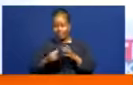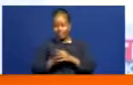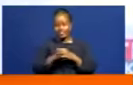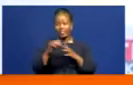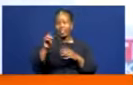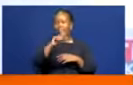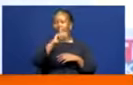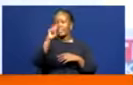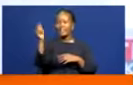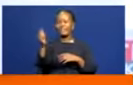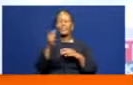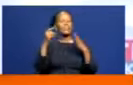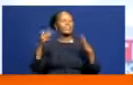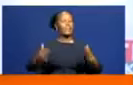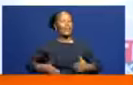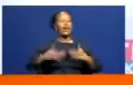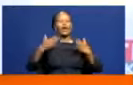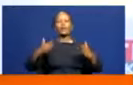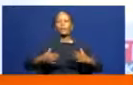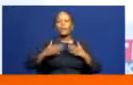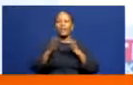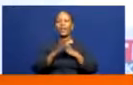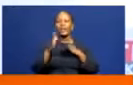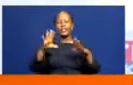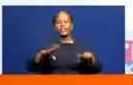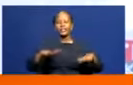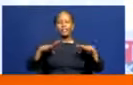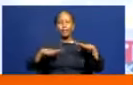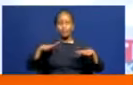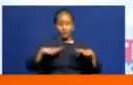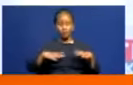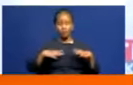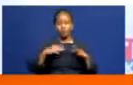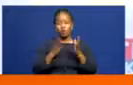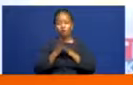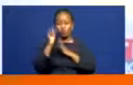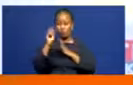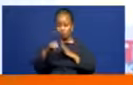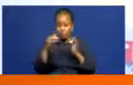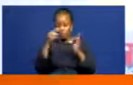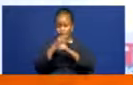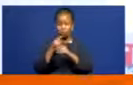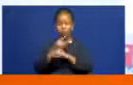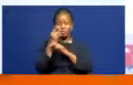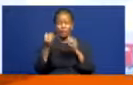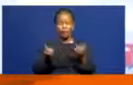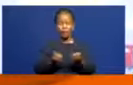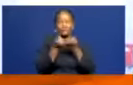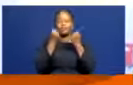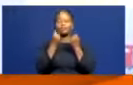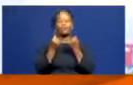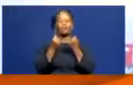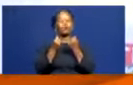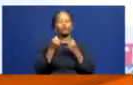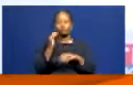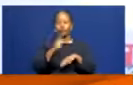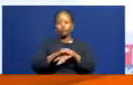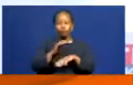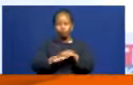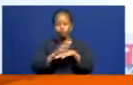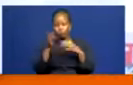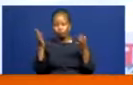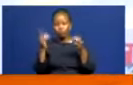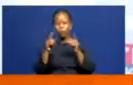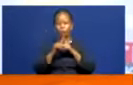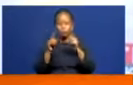is happy and proud to host this distinguished event of high-spirited, sharp,